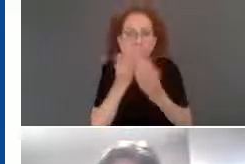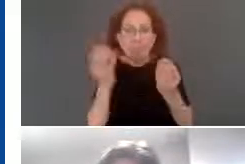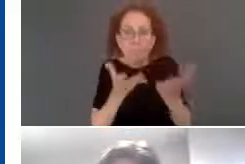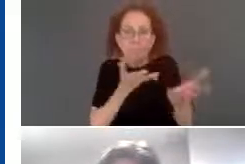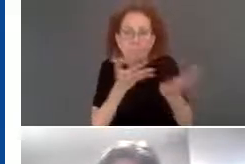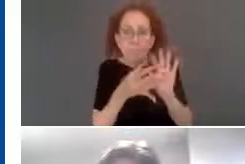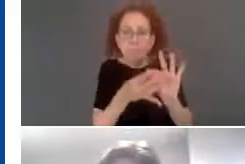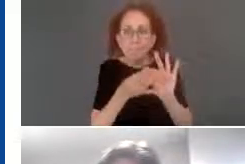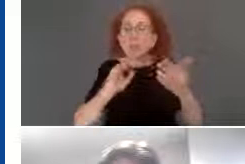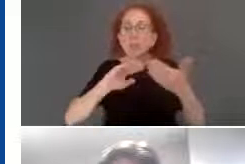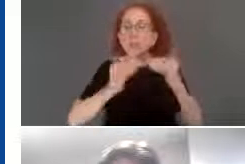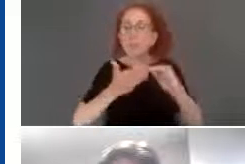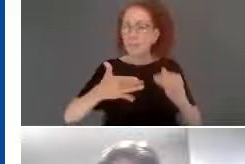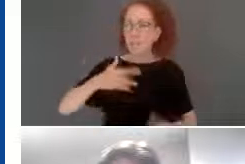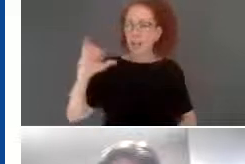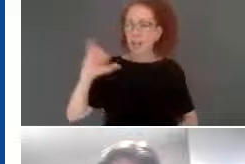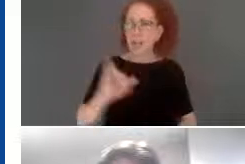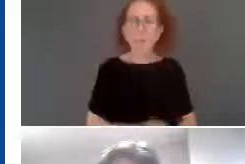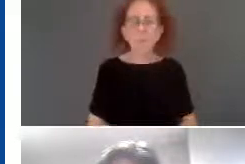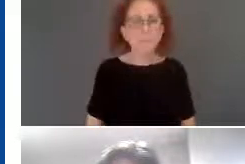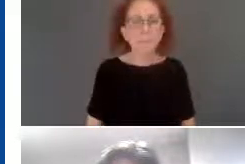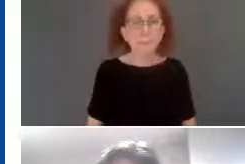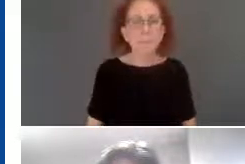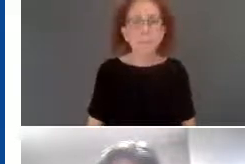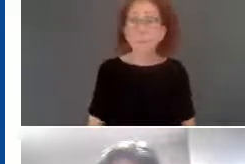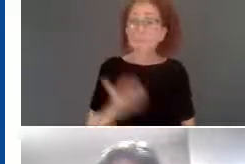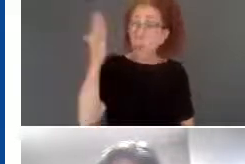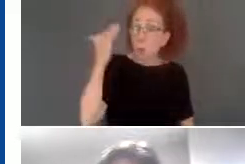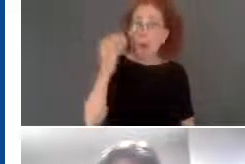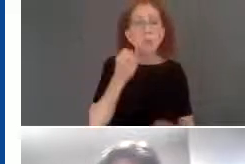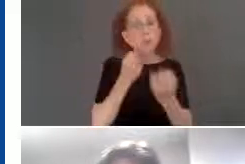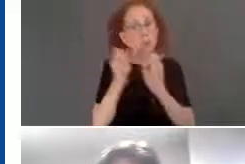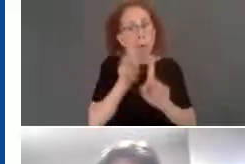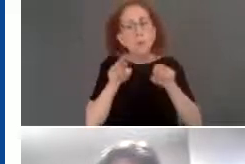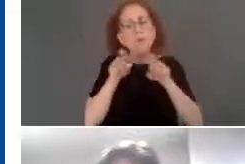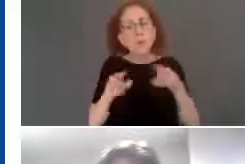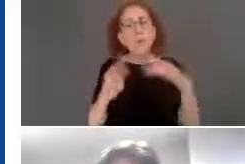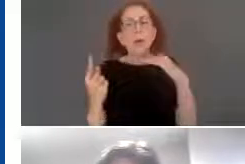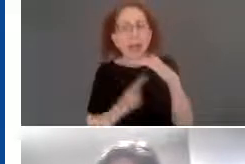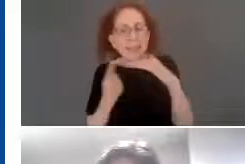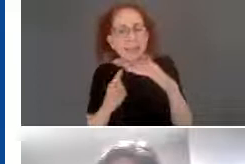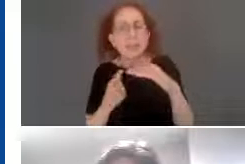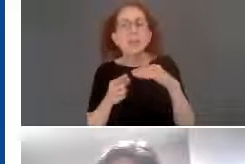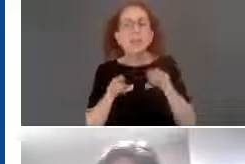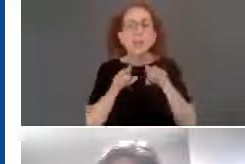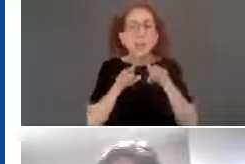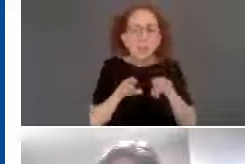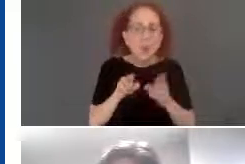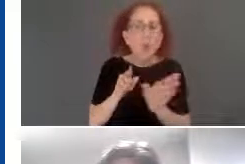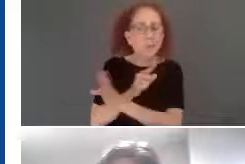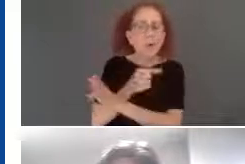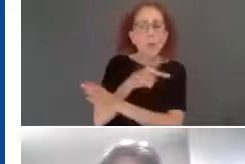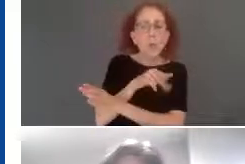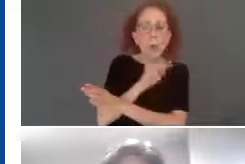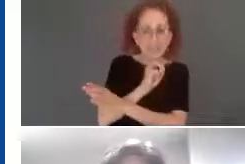of community. And we do that to support people during their isolation and quarantine period. Each issue